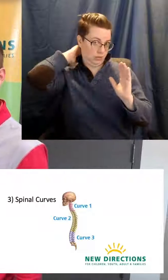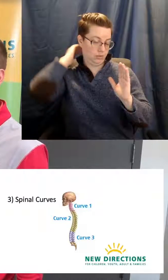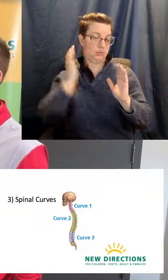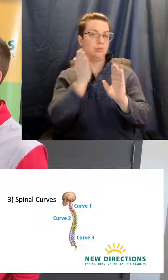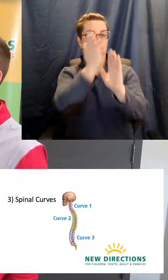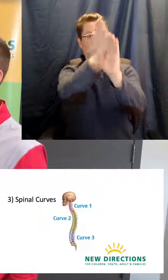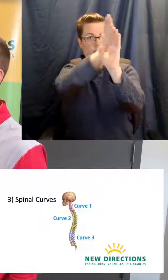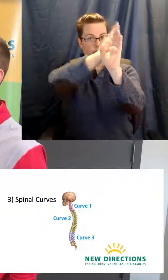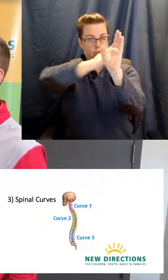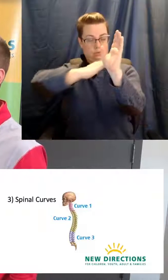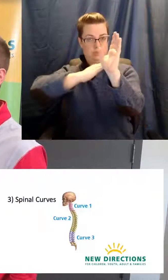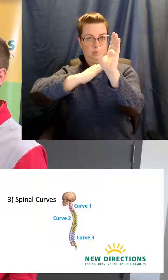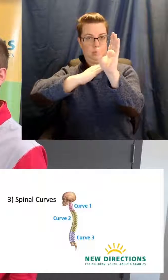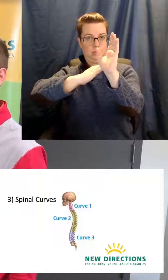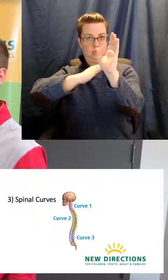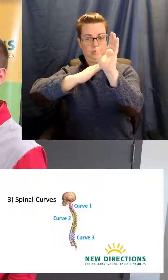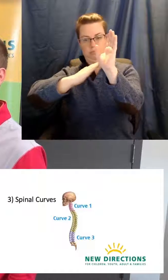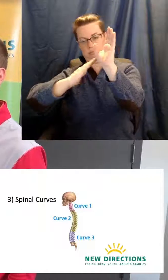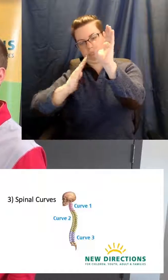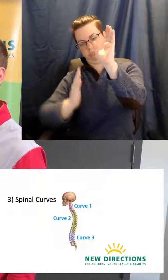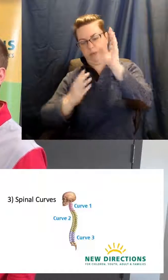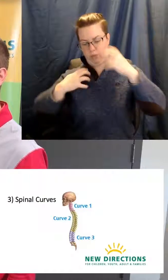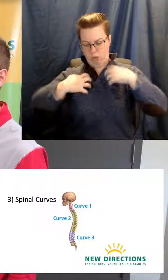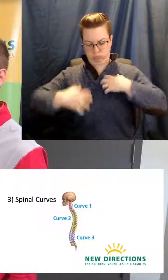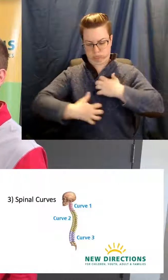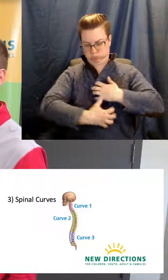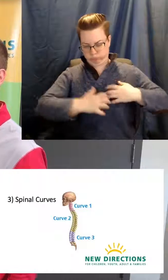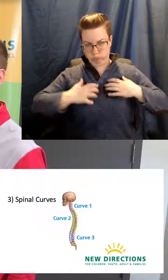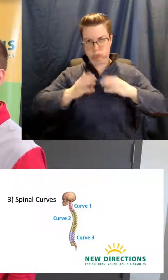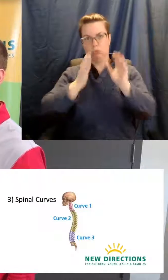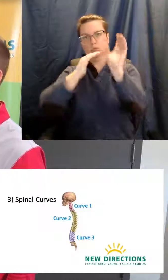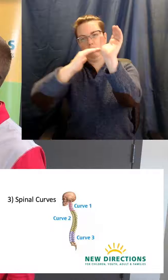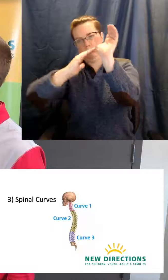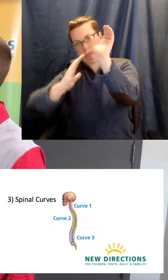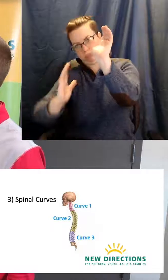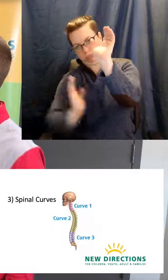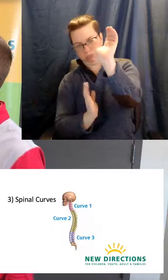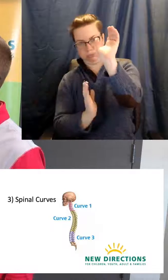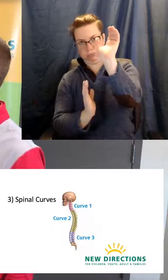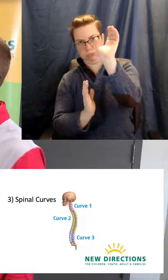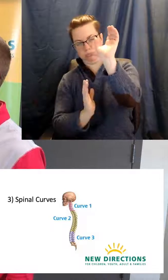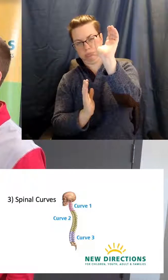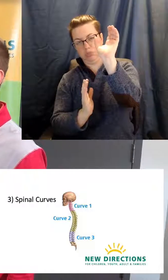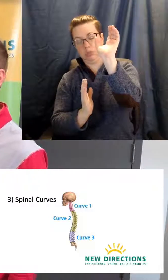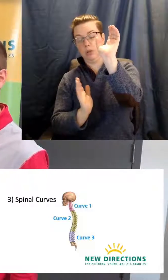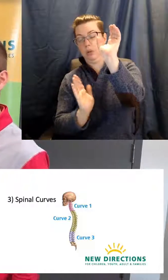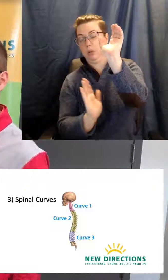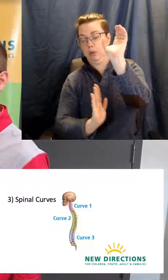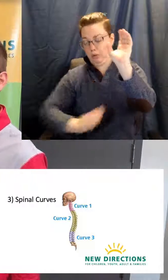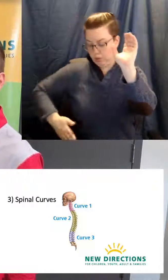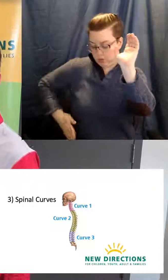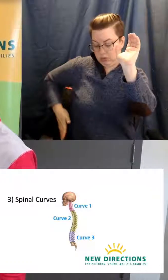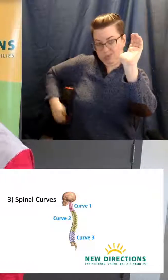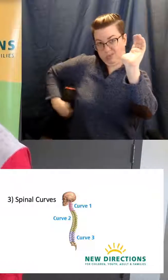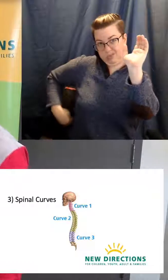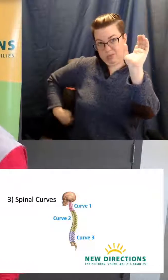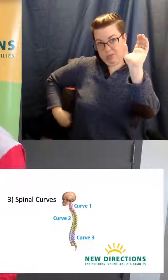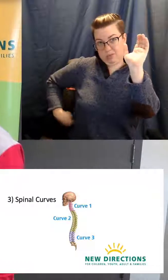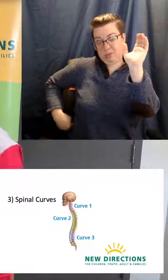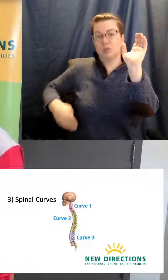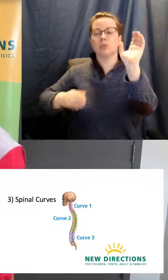your organs, it bends out. So we go around the organs. And then your lower back is going to have that same curve as your